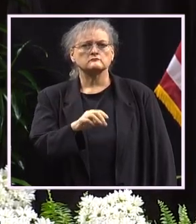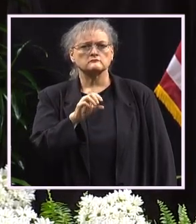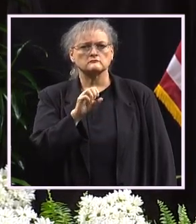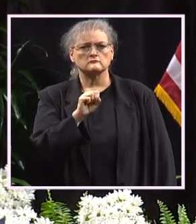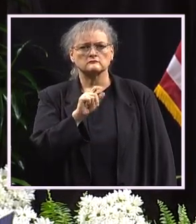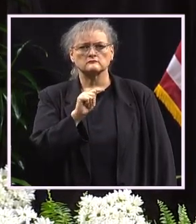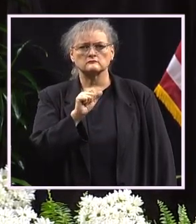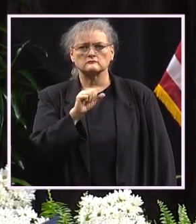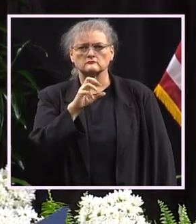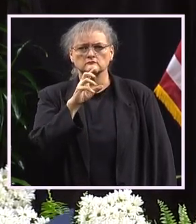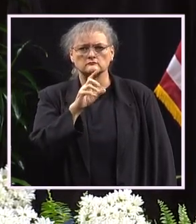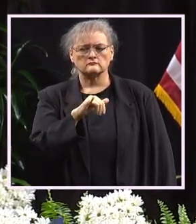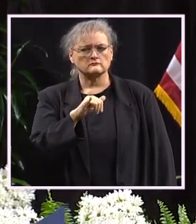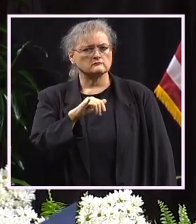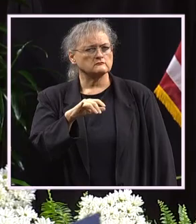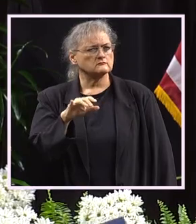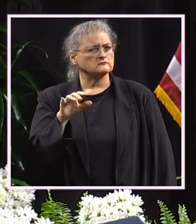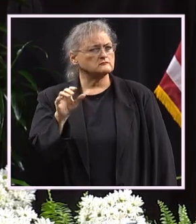Stacy Narvariz,